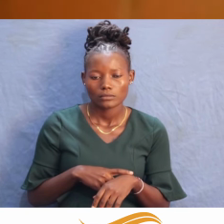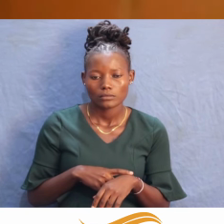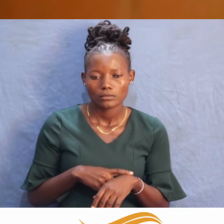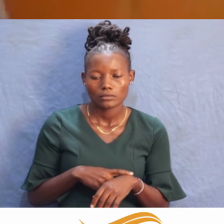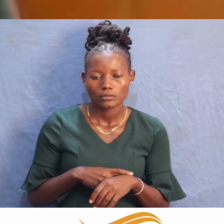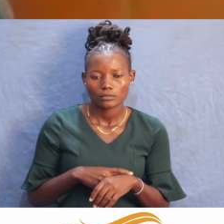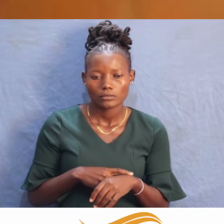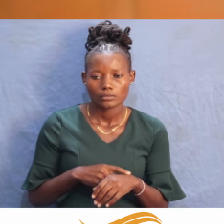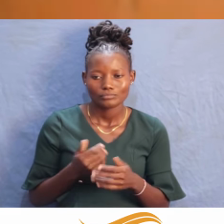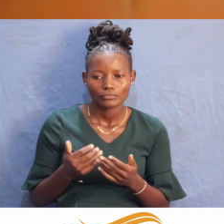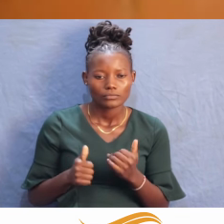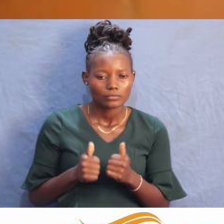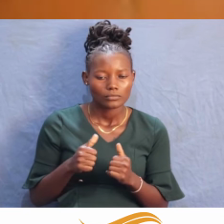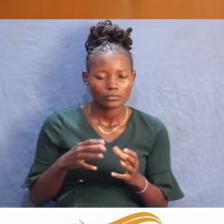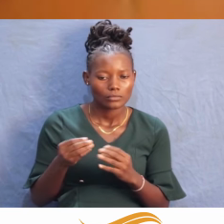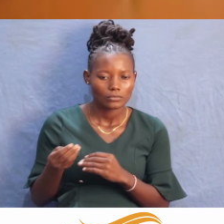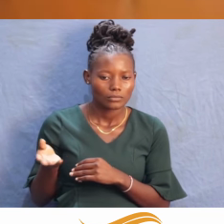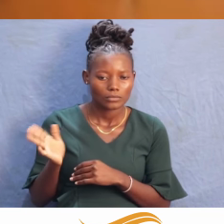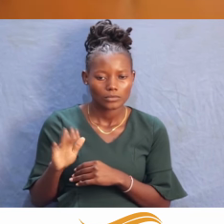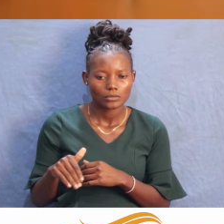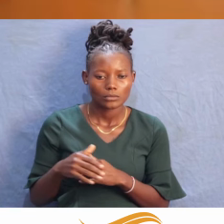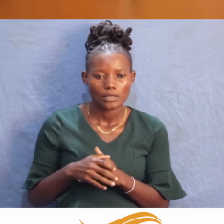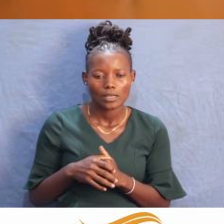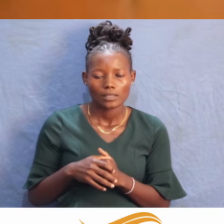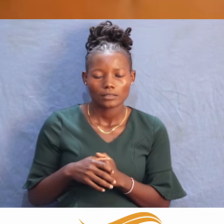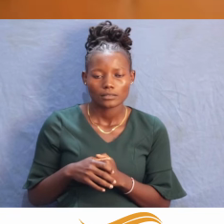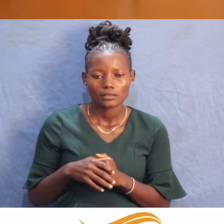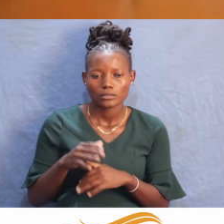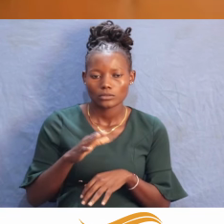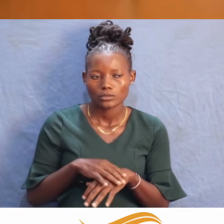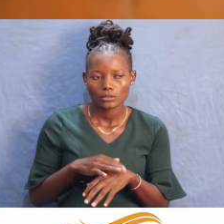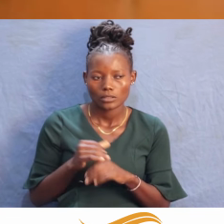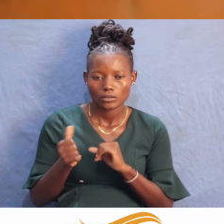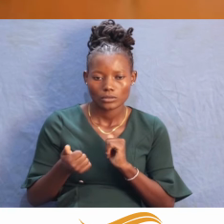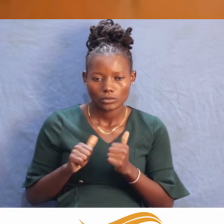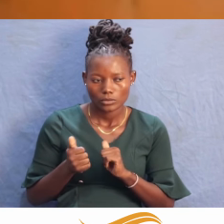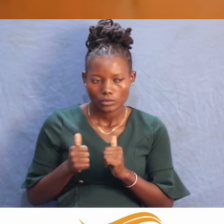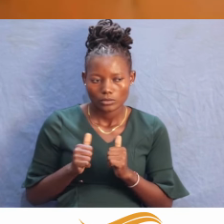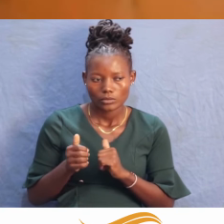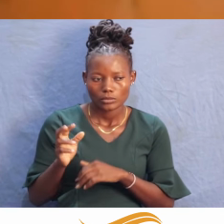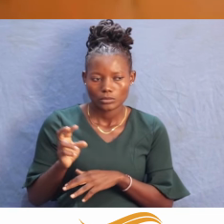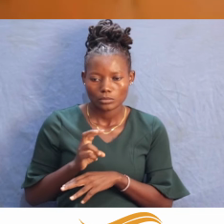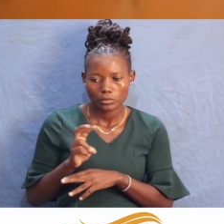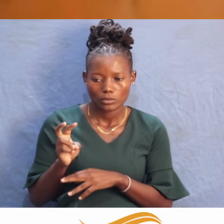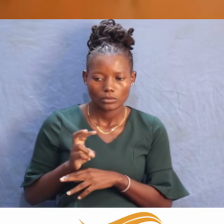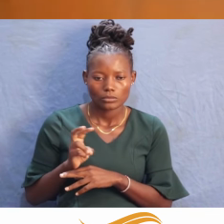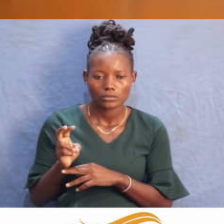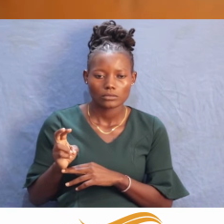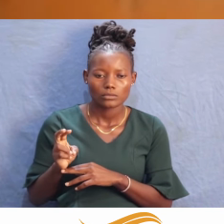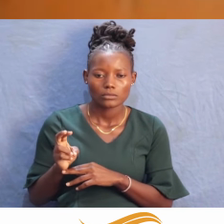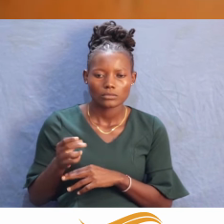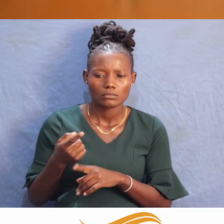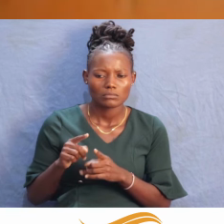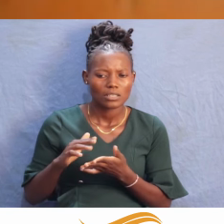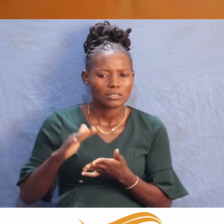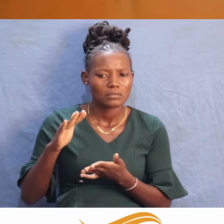Which goes back to a good, thorough pre-game, pre-sport physical exam. But most